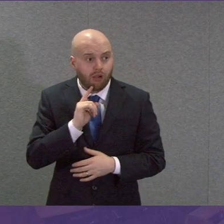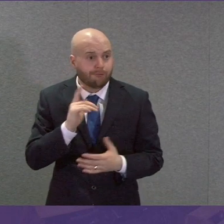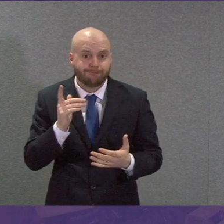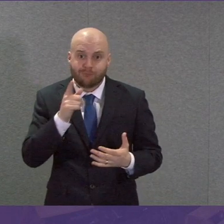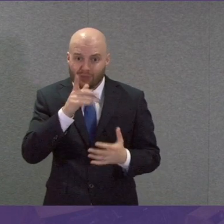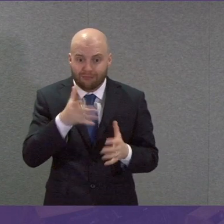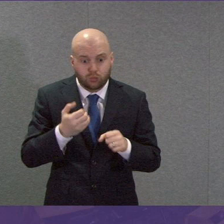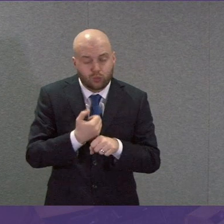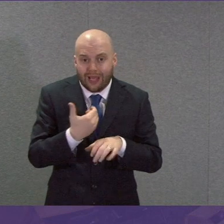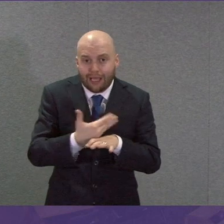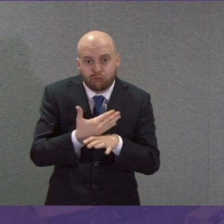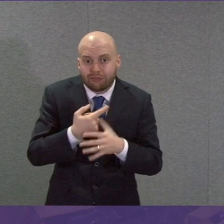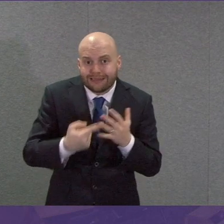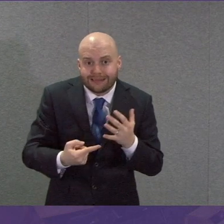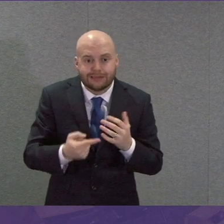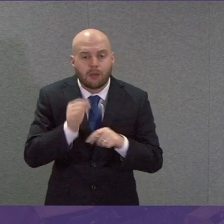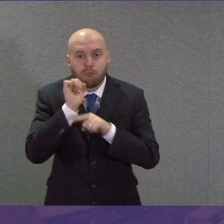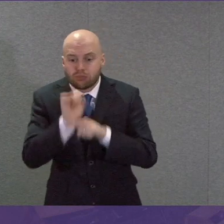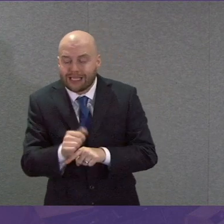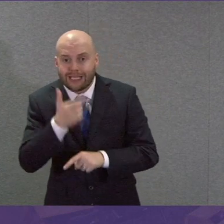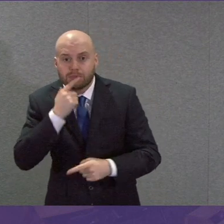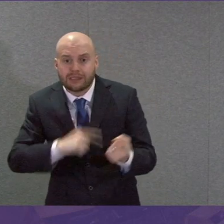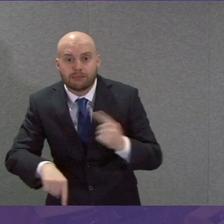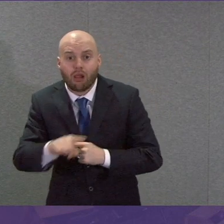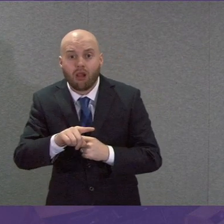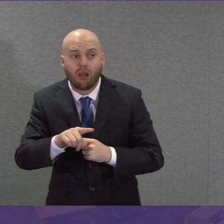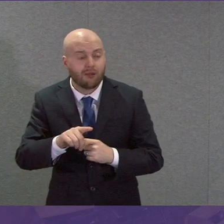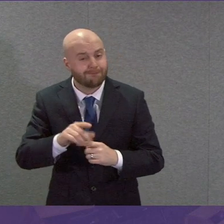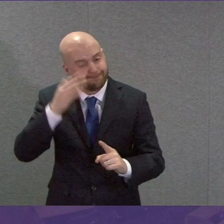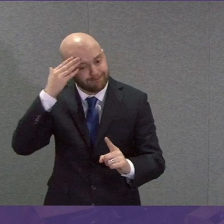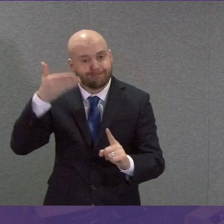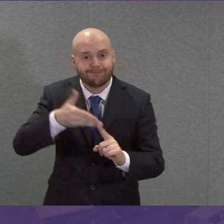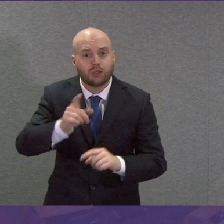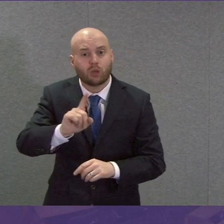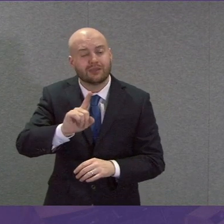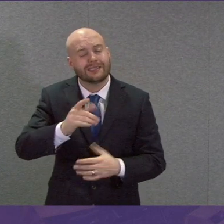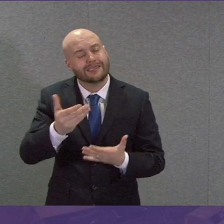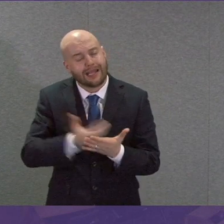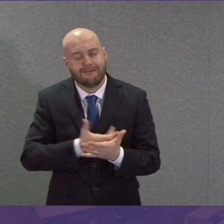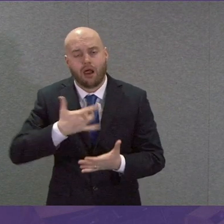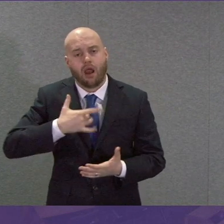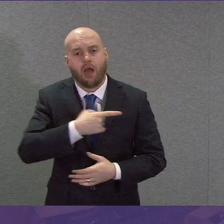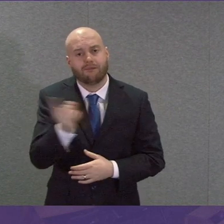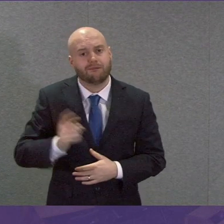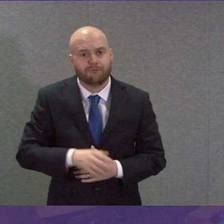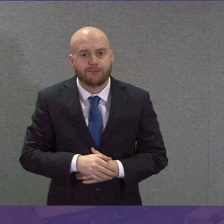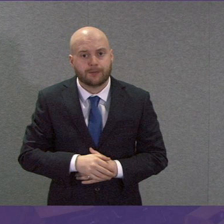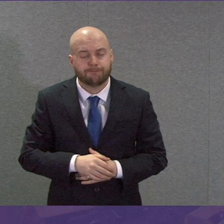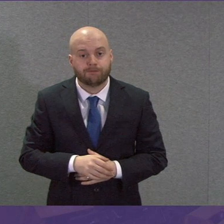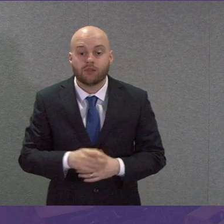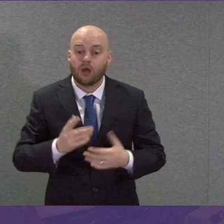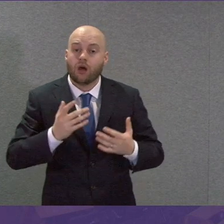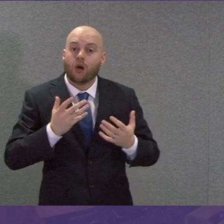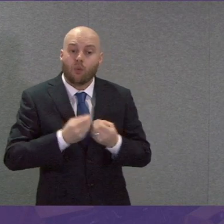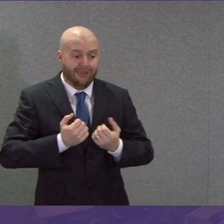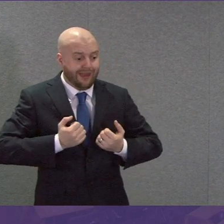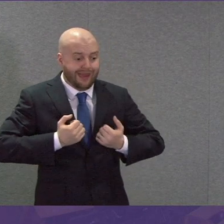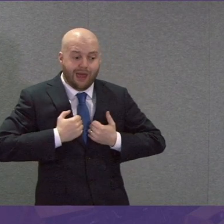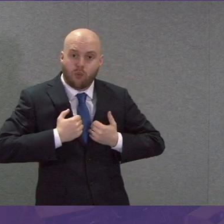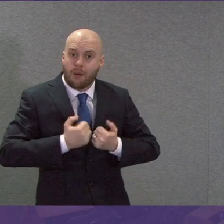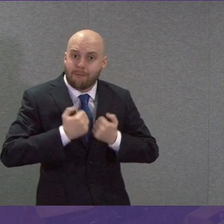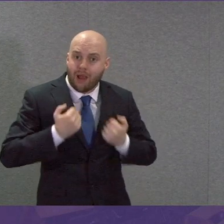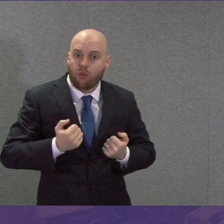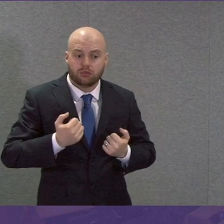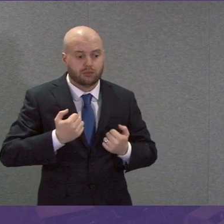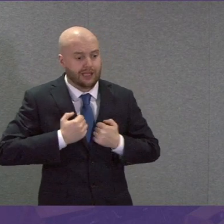First Minister said, to save lives. In using the powers we have and will gain, we will always be guided by the principle that